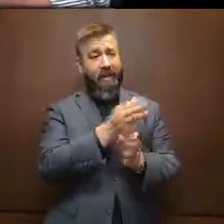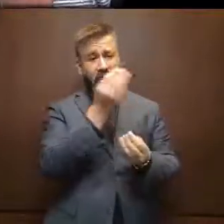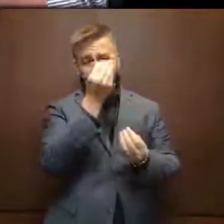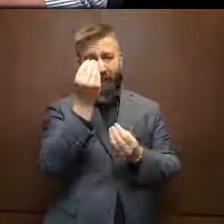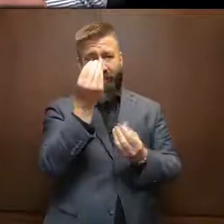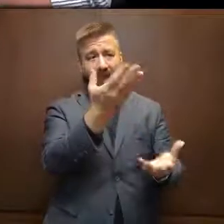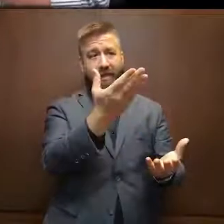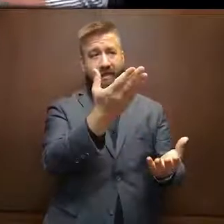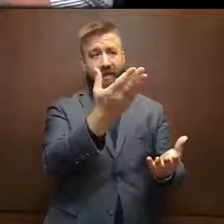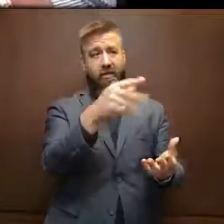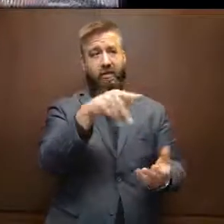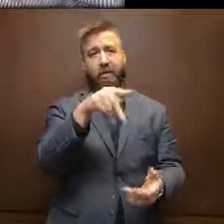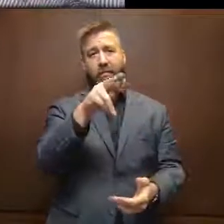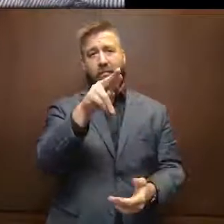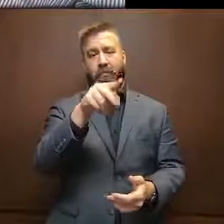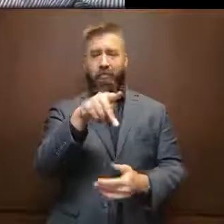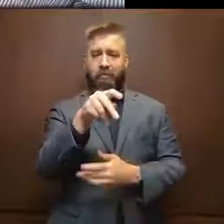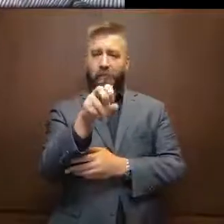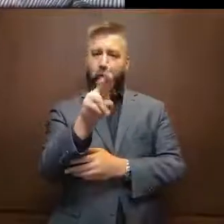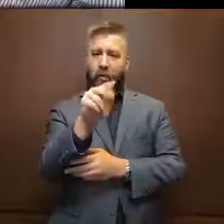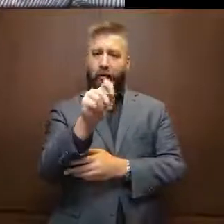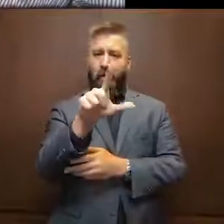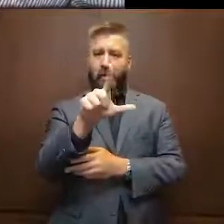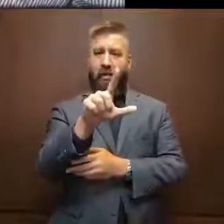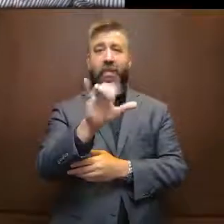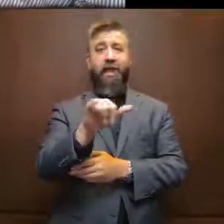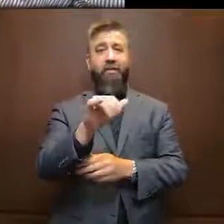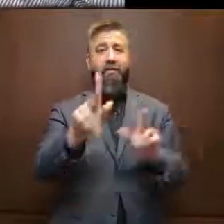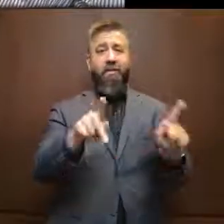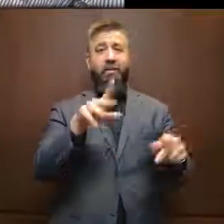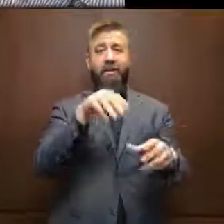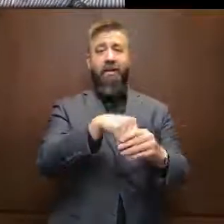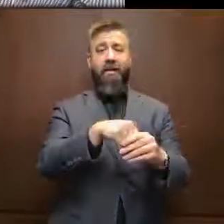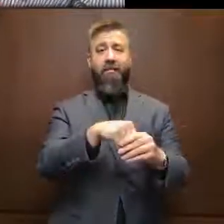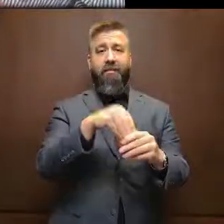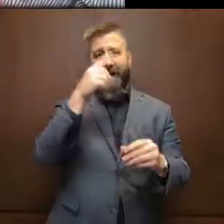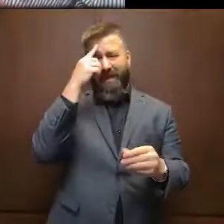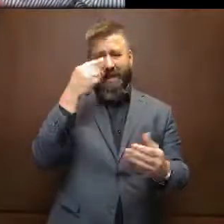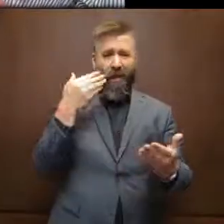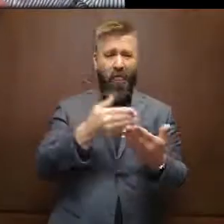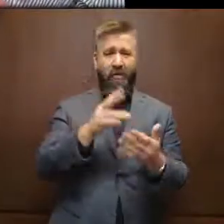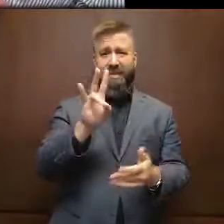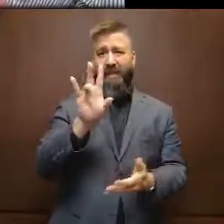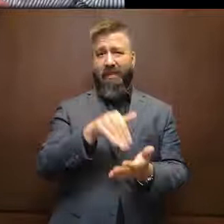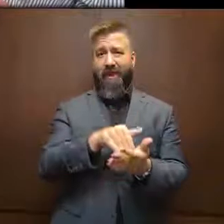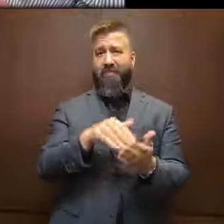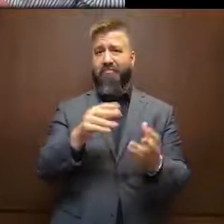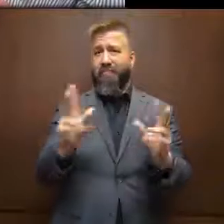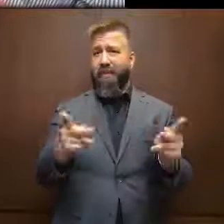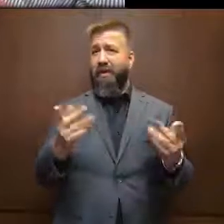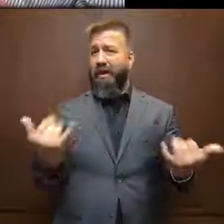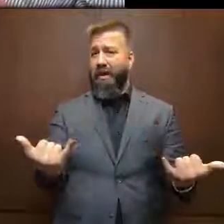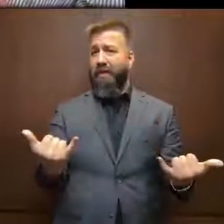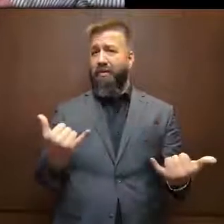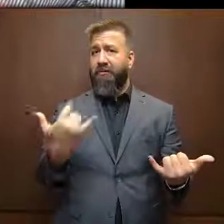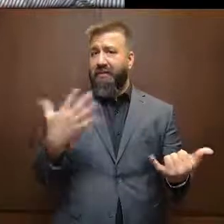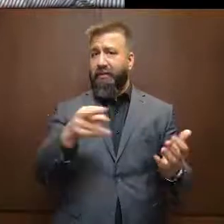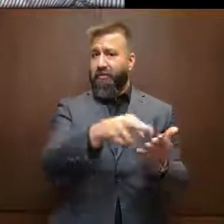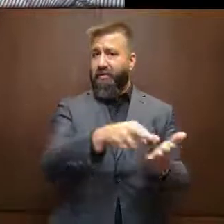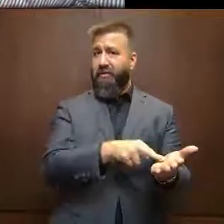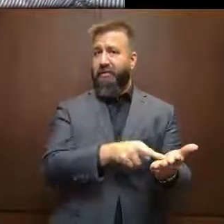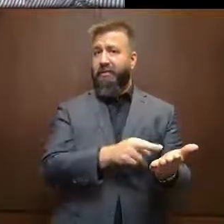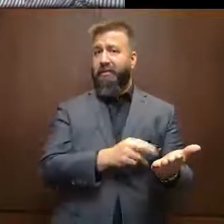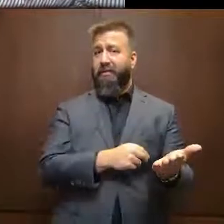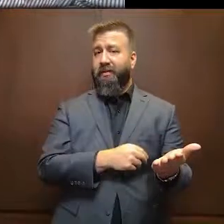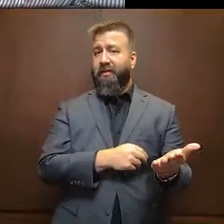notification portal, and that's what people will be in. And I think almost 7,000 people by now are in it. Yeah,